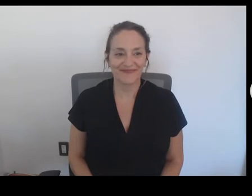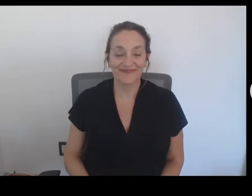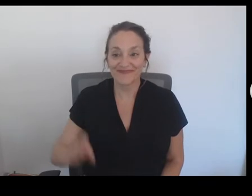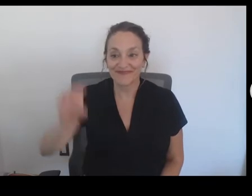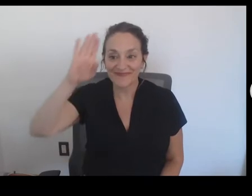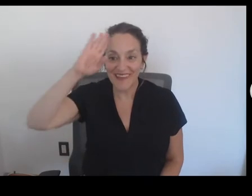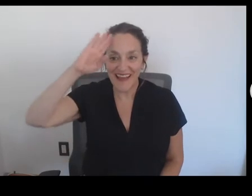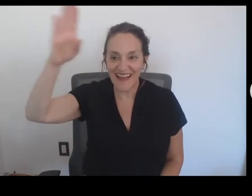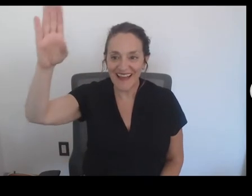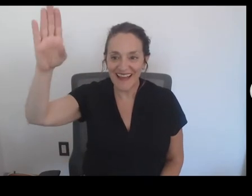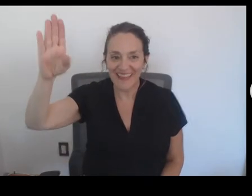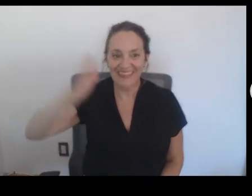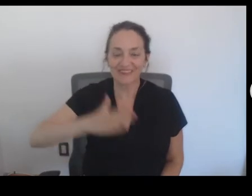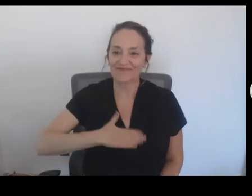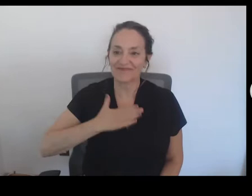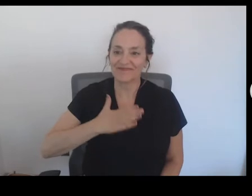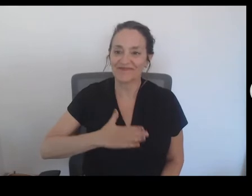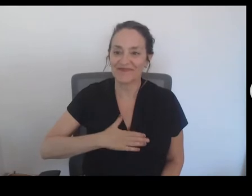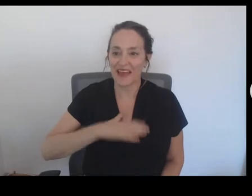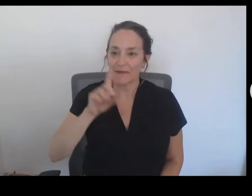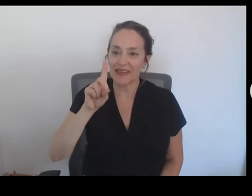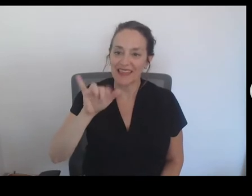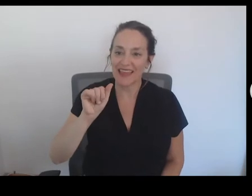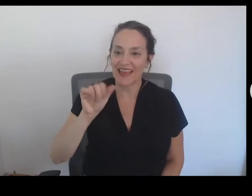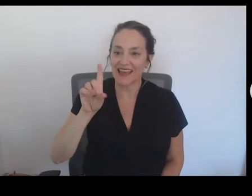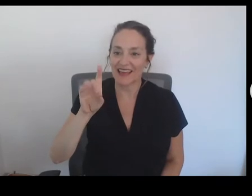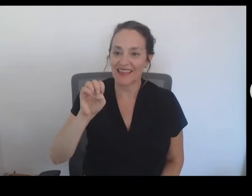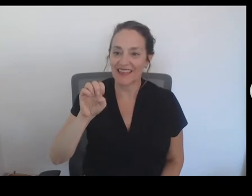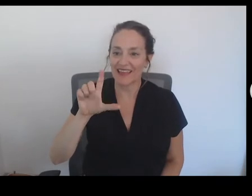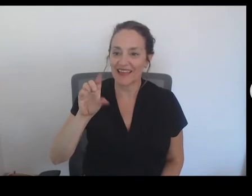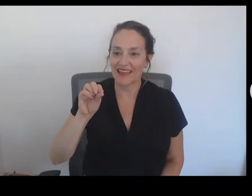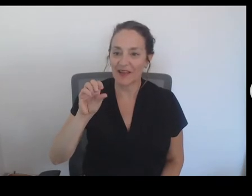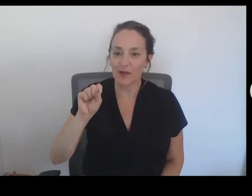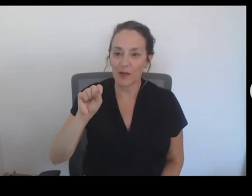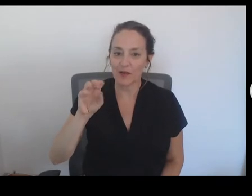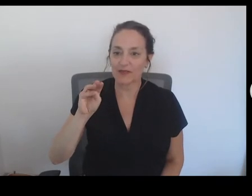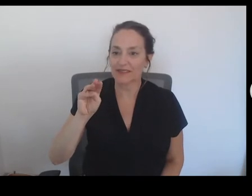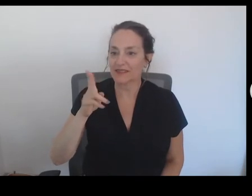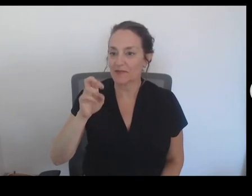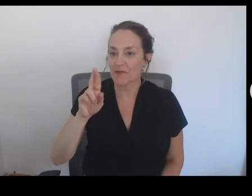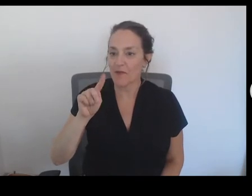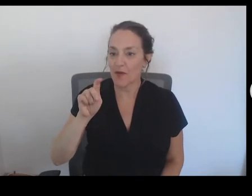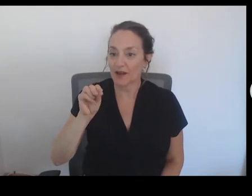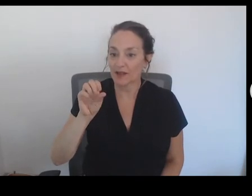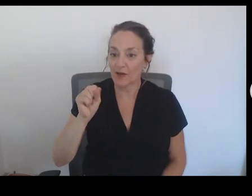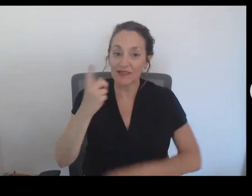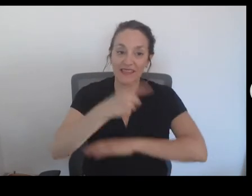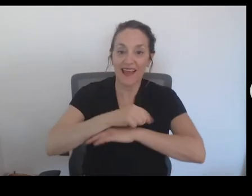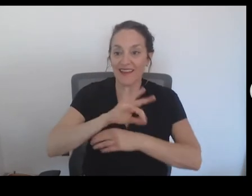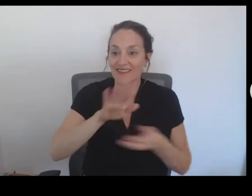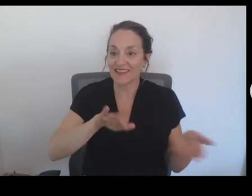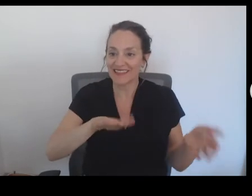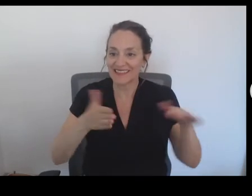So hi, happy Dia de los Niños, happy Dia de los Libros. I hope you got a kit